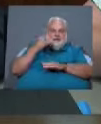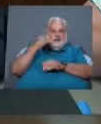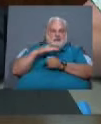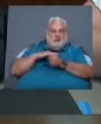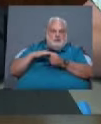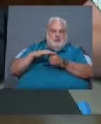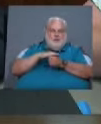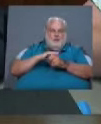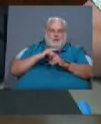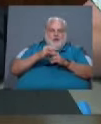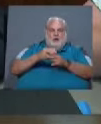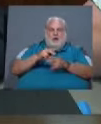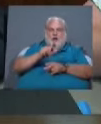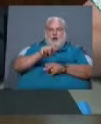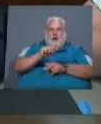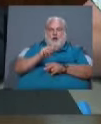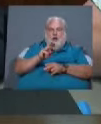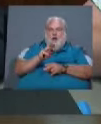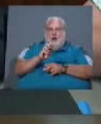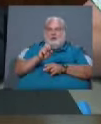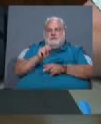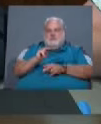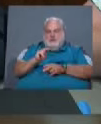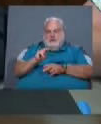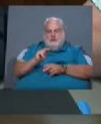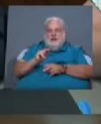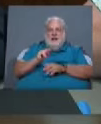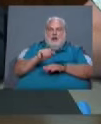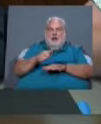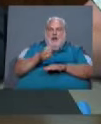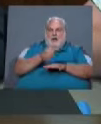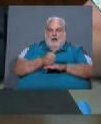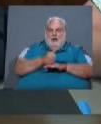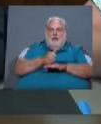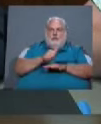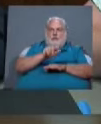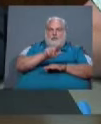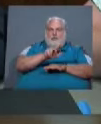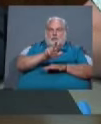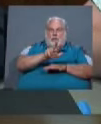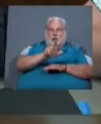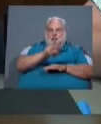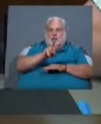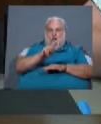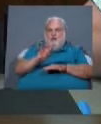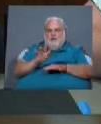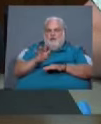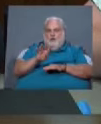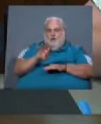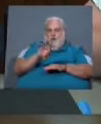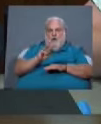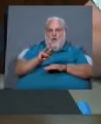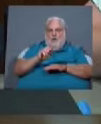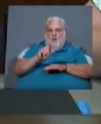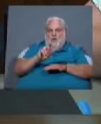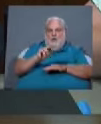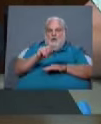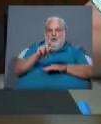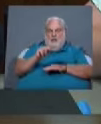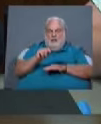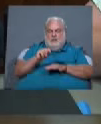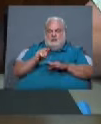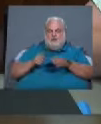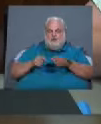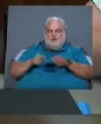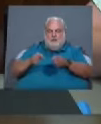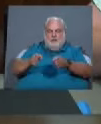district titled Lawson Short Form PDR located at 324 Walnut Street, Little Rock, Arkansas, amending the official zoning map of the city